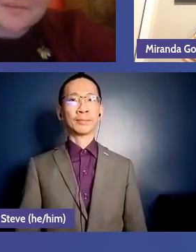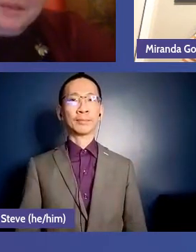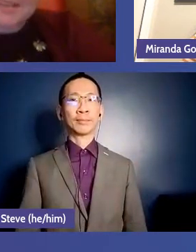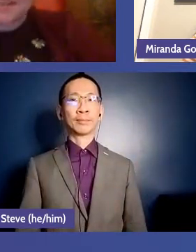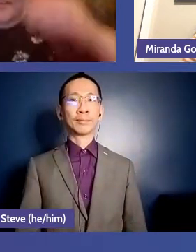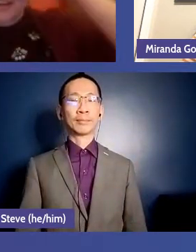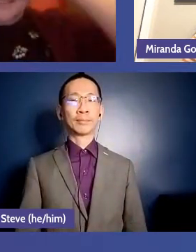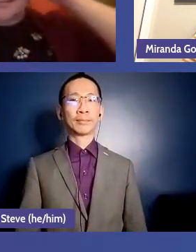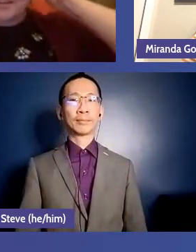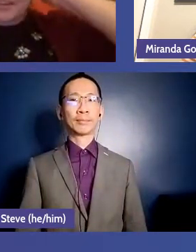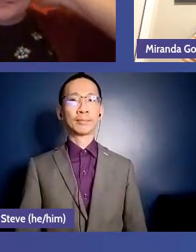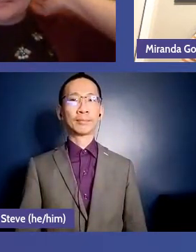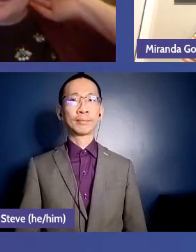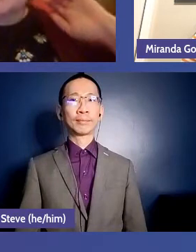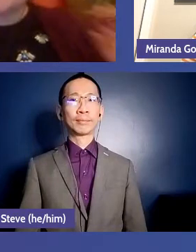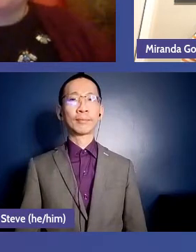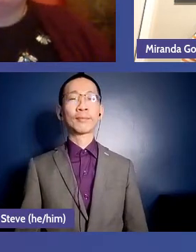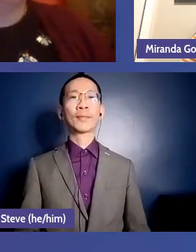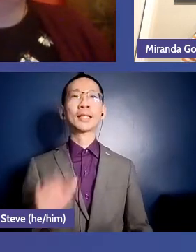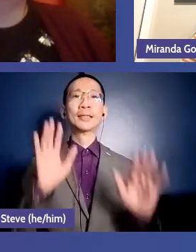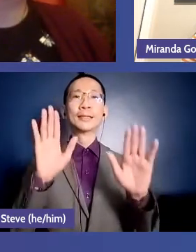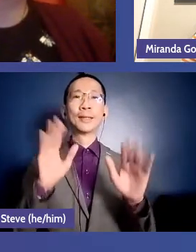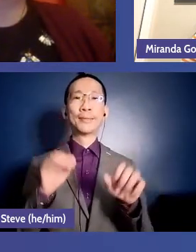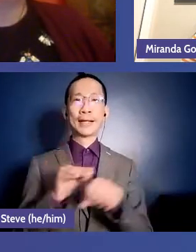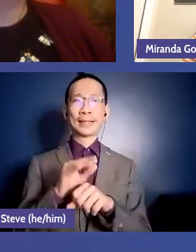Oh, this is amazing advice. I love it. And